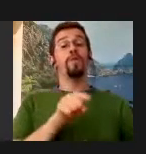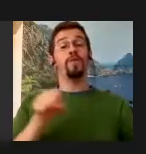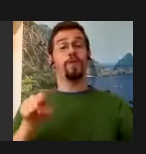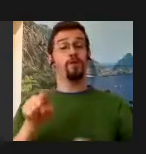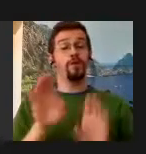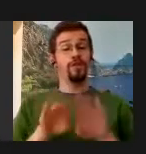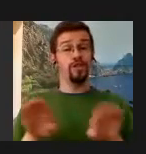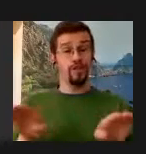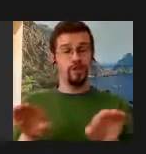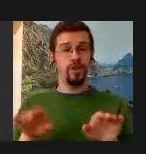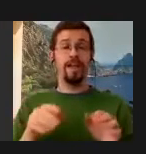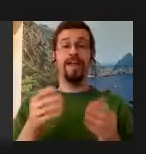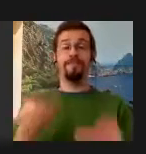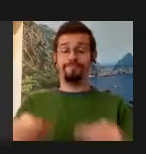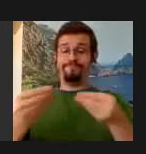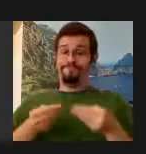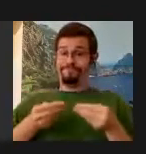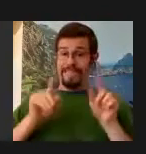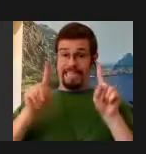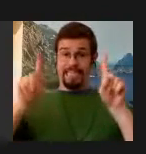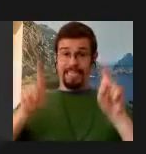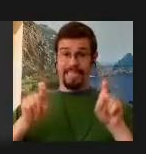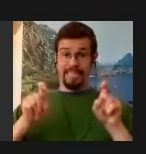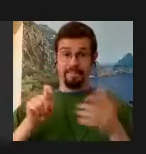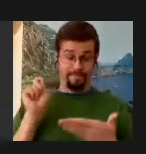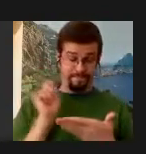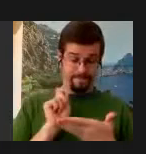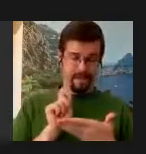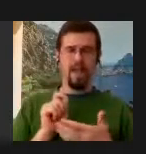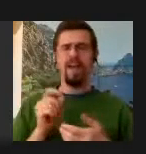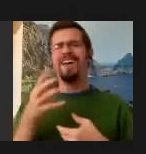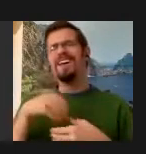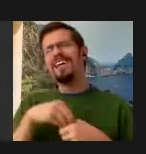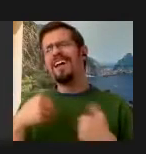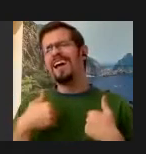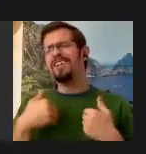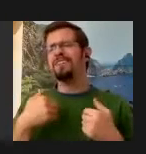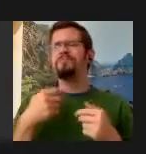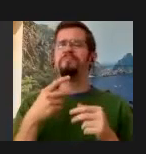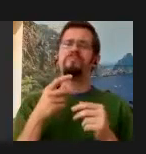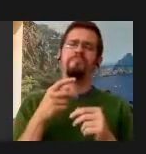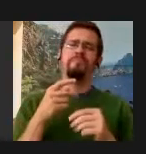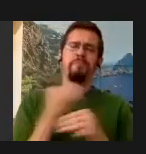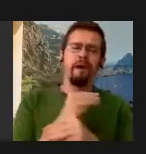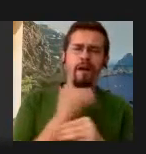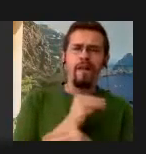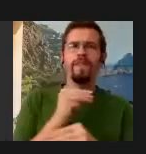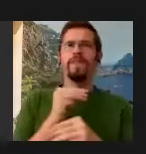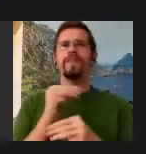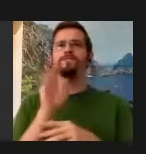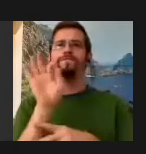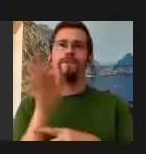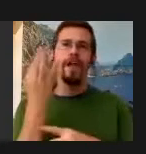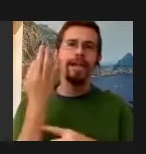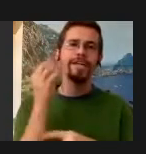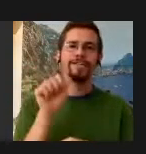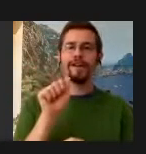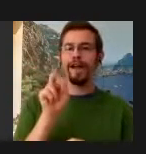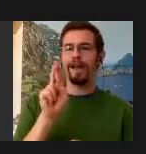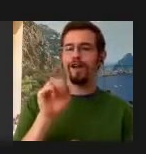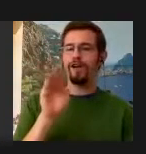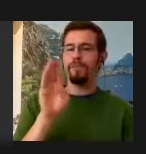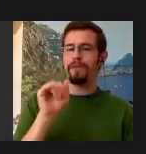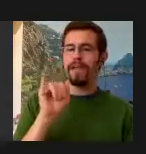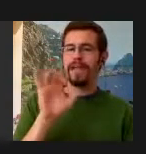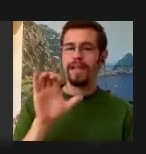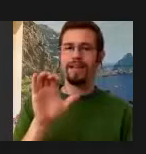gave them some exams. They were on mathematics, Arabic, French and